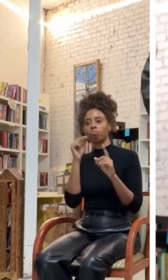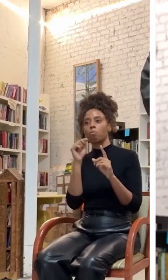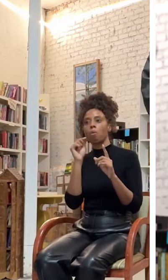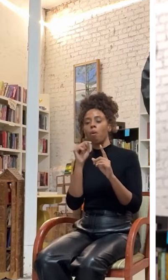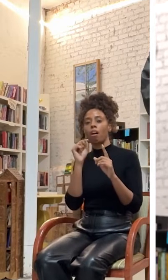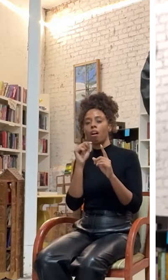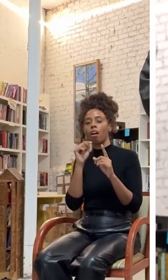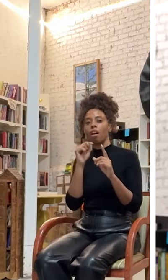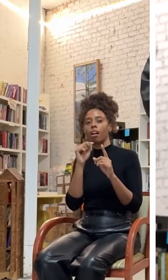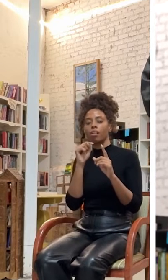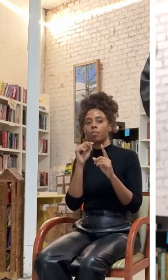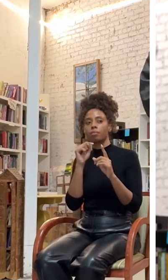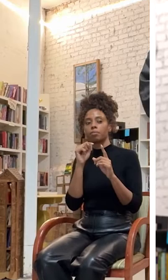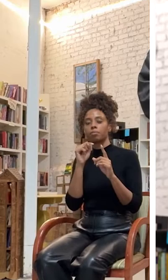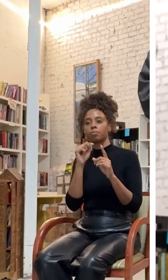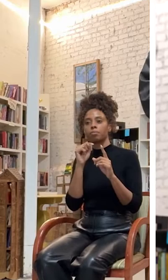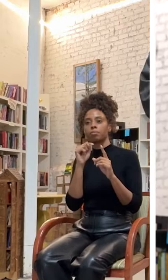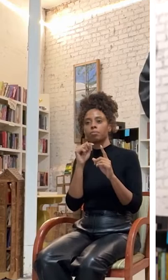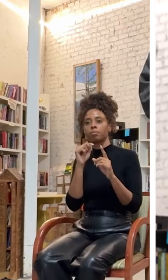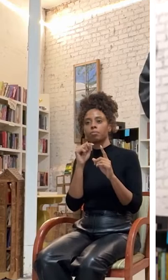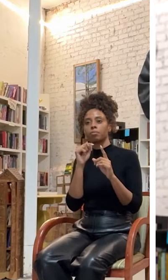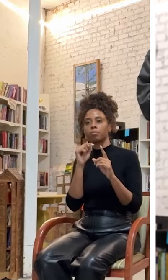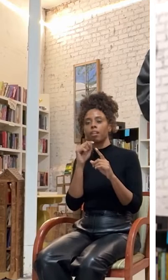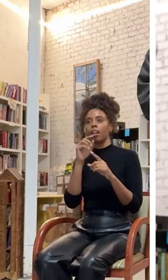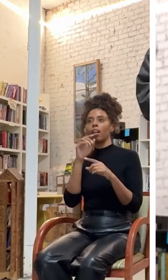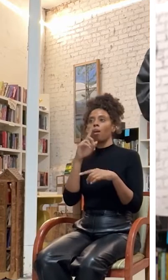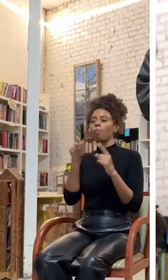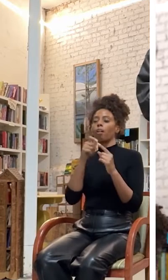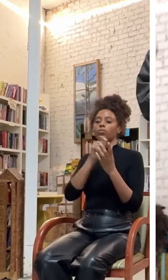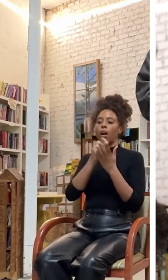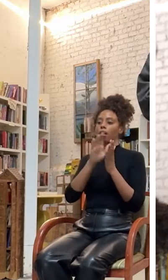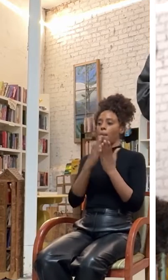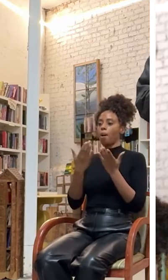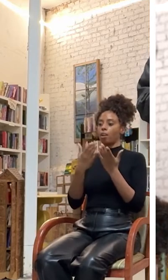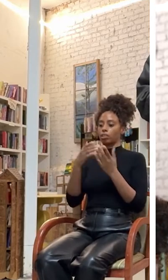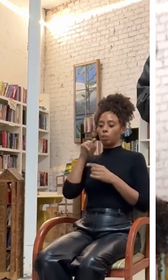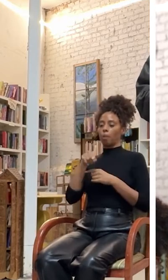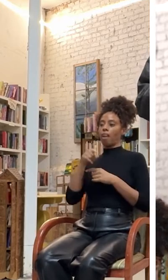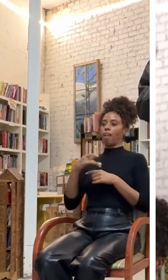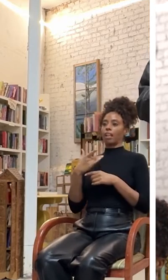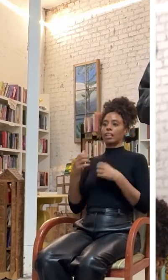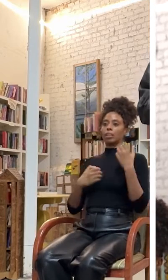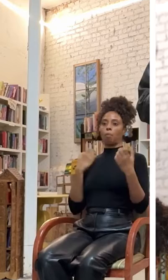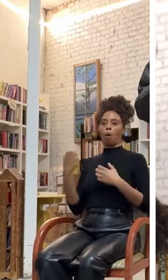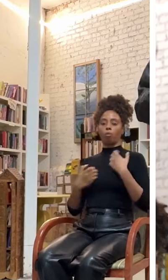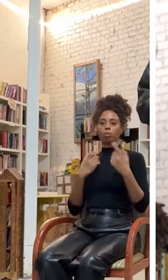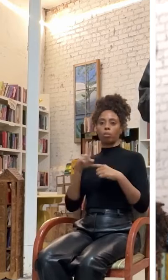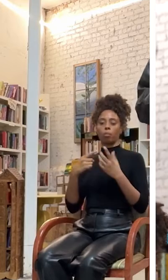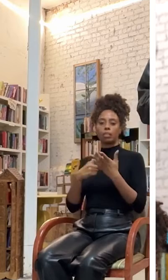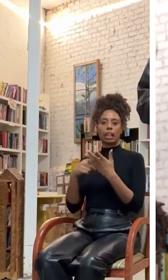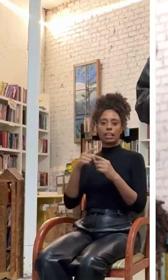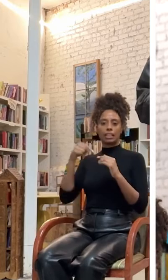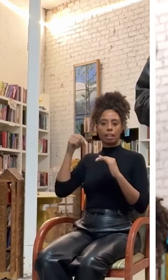like, that's where you were. And I think when you're talking about this deeper thing, and here we are resonating on this